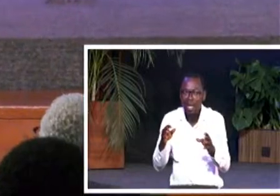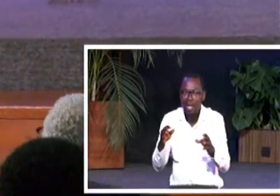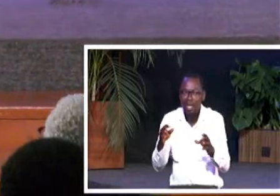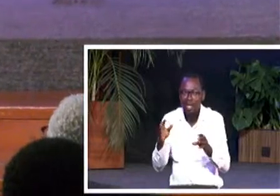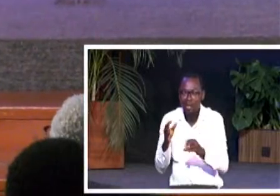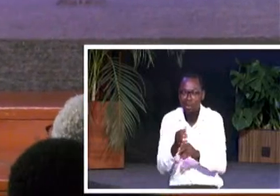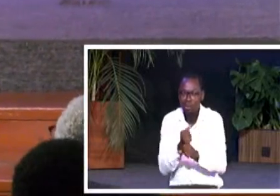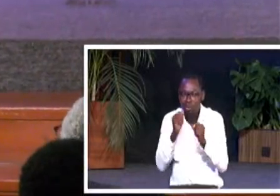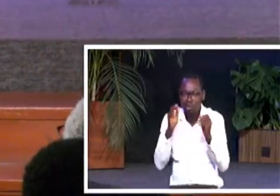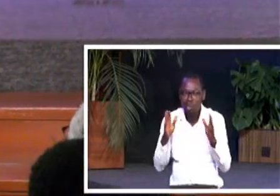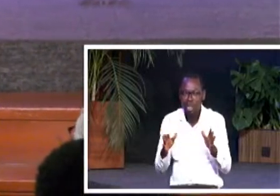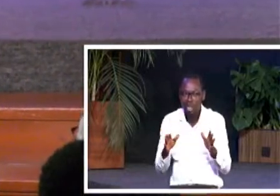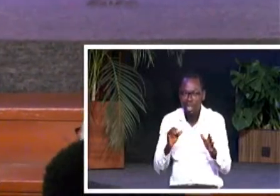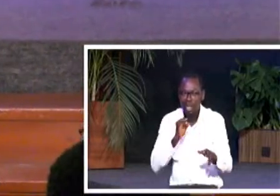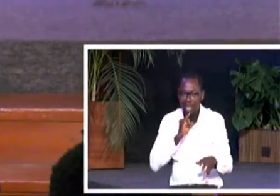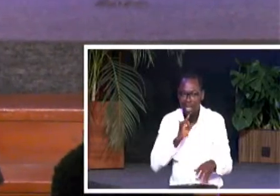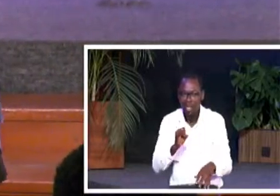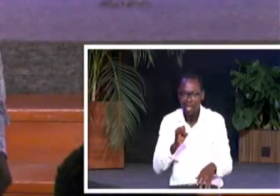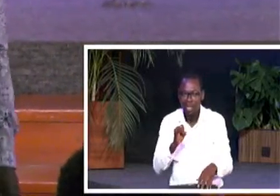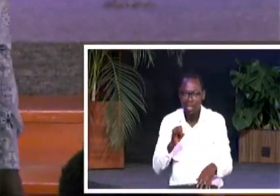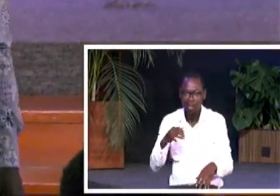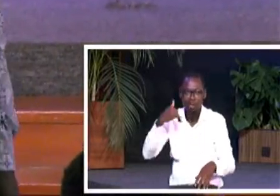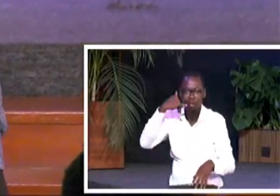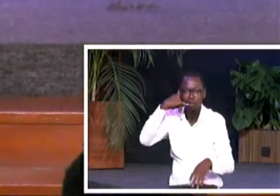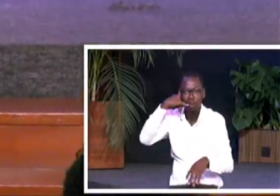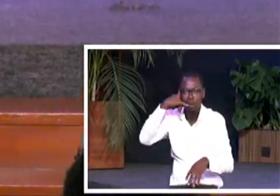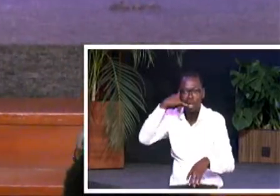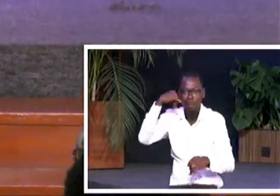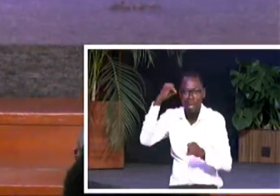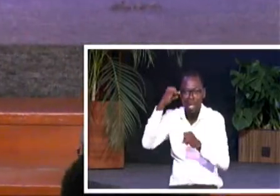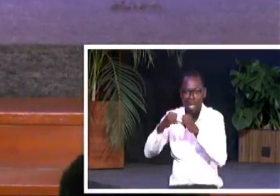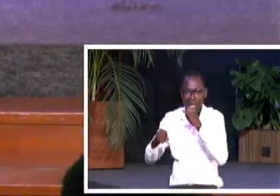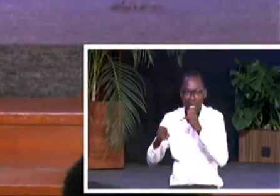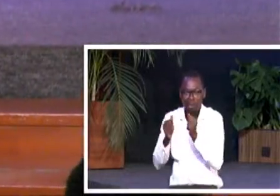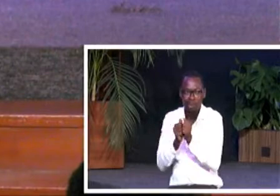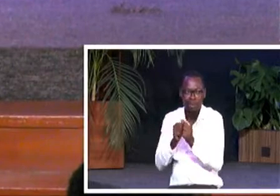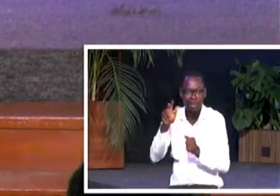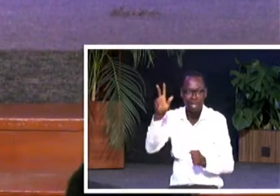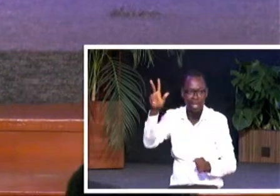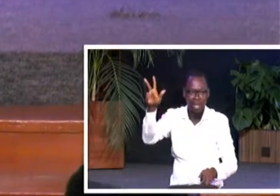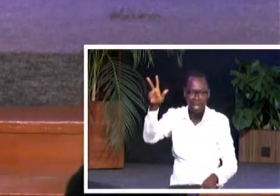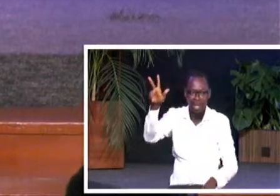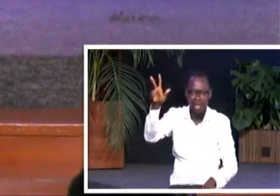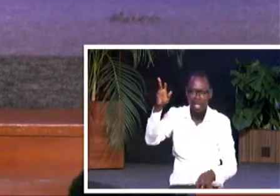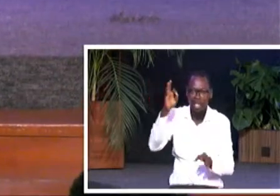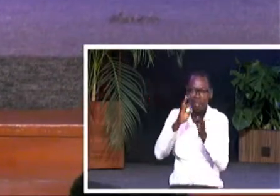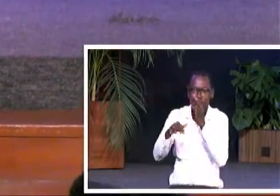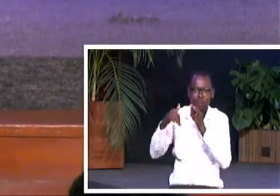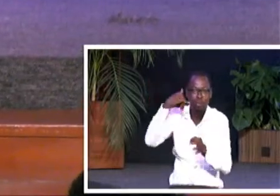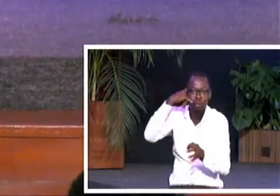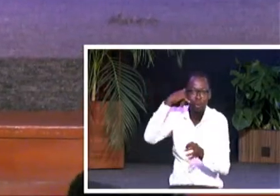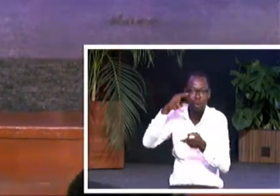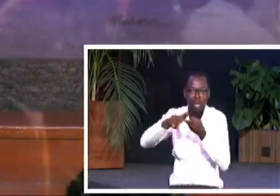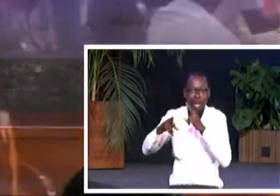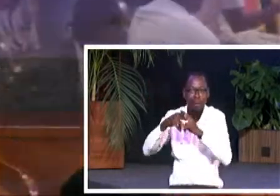tell, but your phone number ends with 3. Oh.